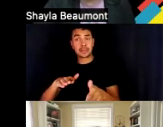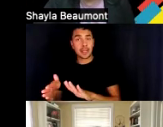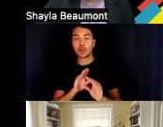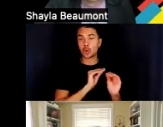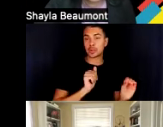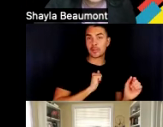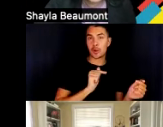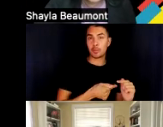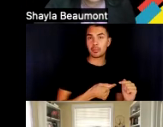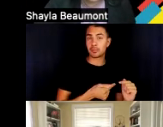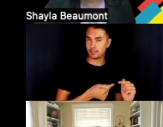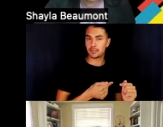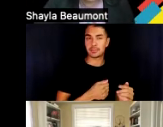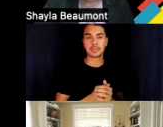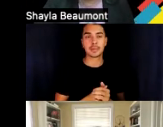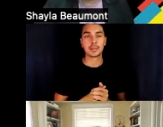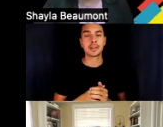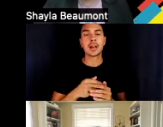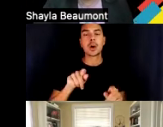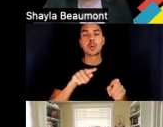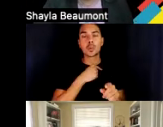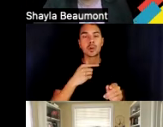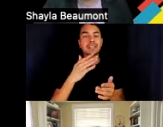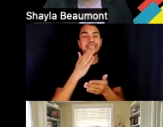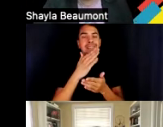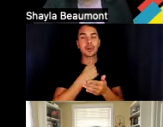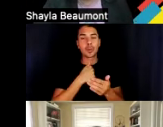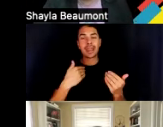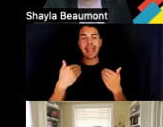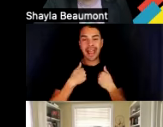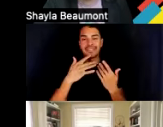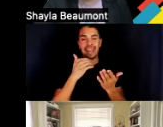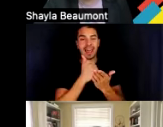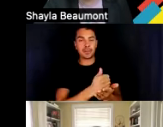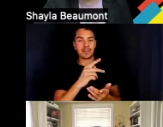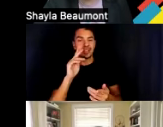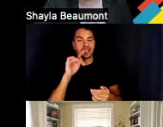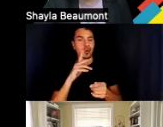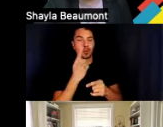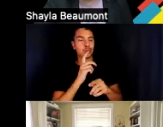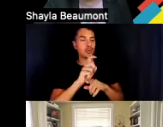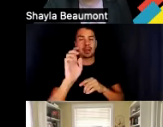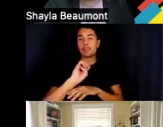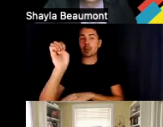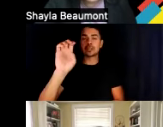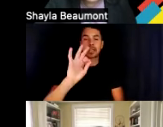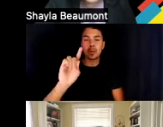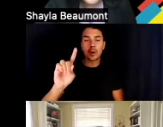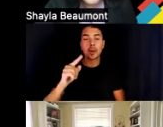a culturally competent crisis counseling that we do have listed, texting native to